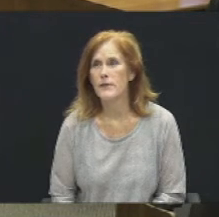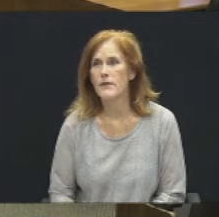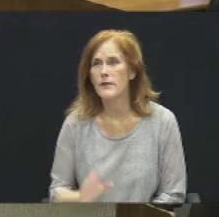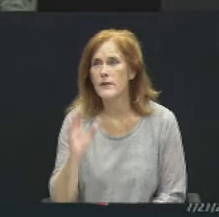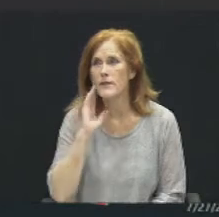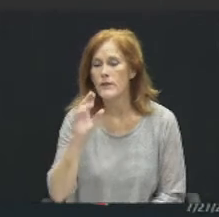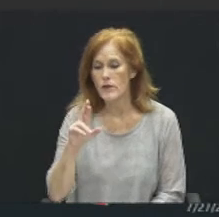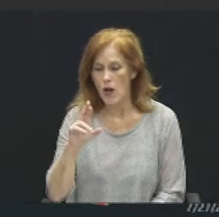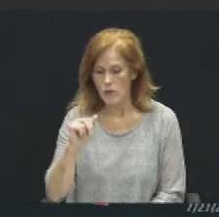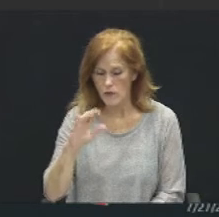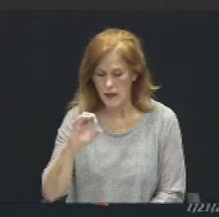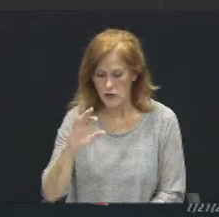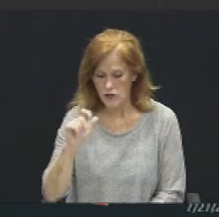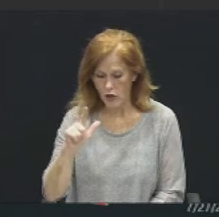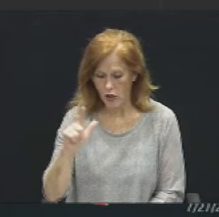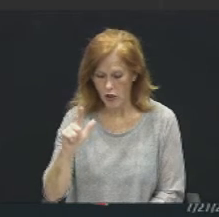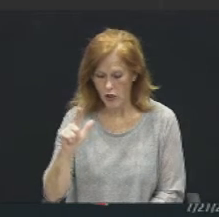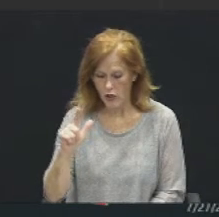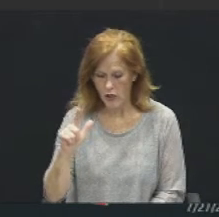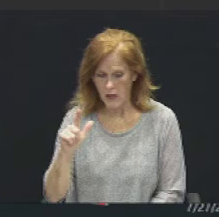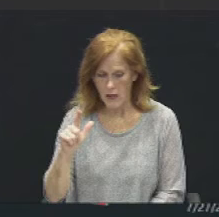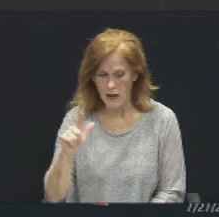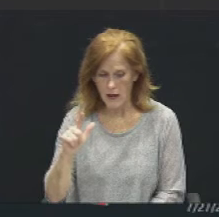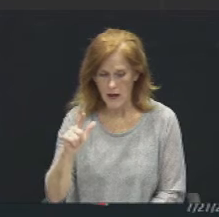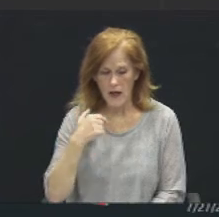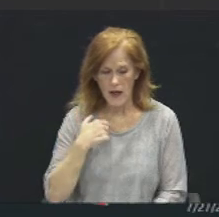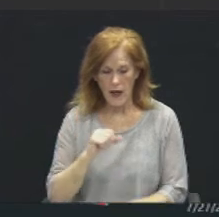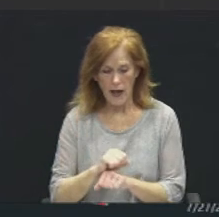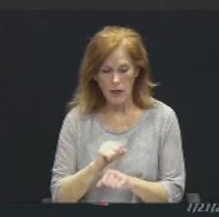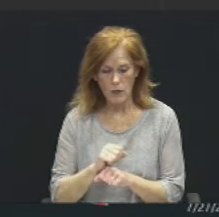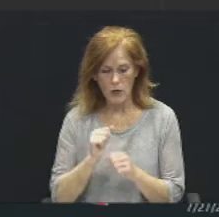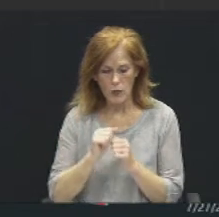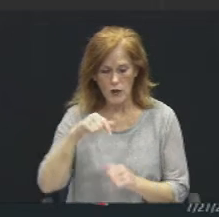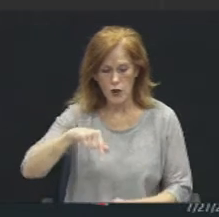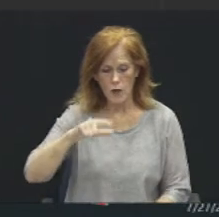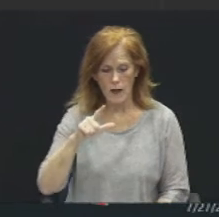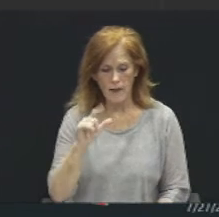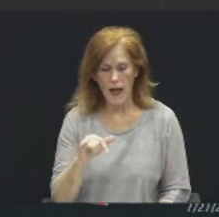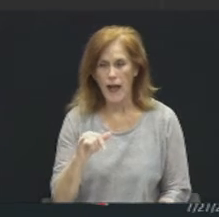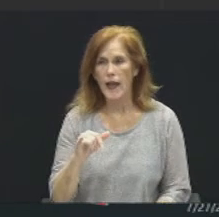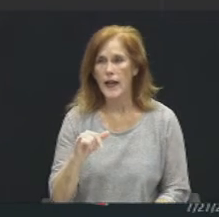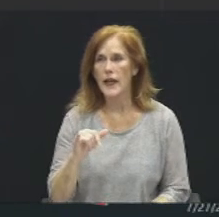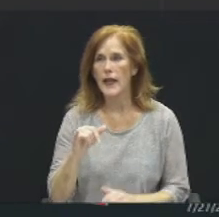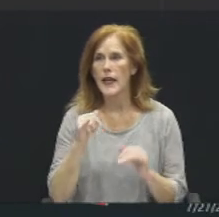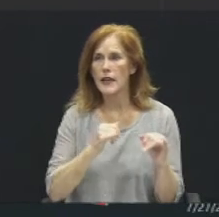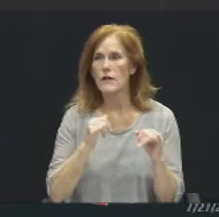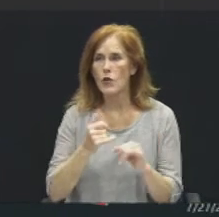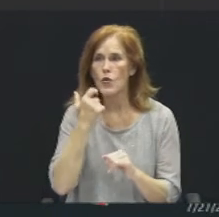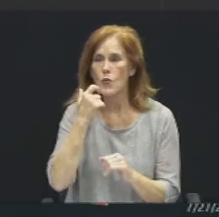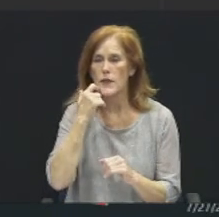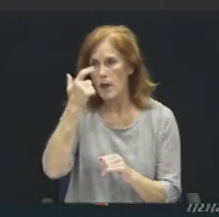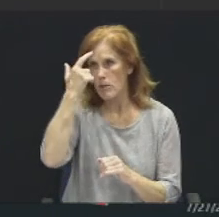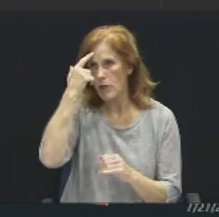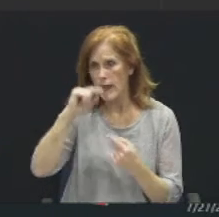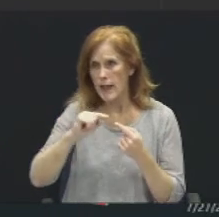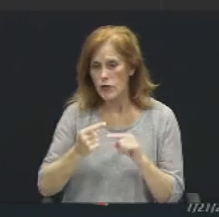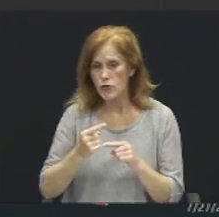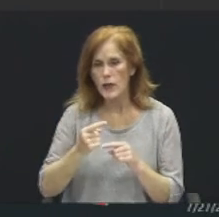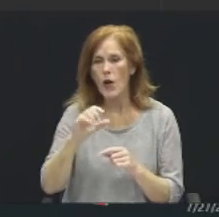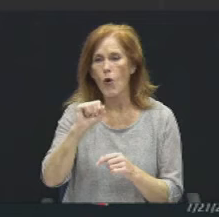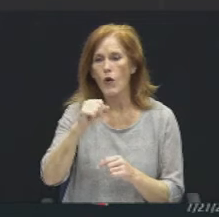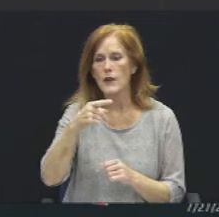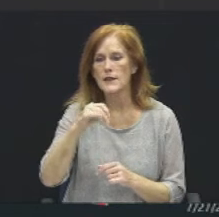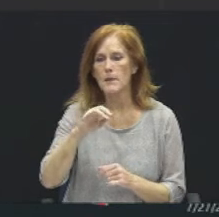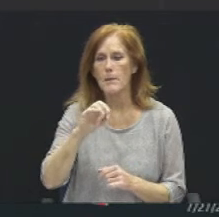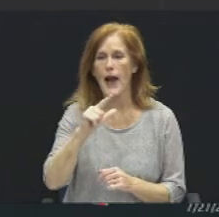Okay, I'm Rachel. I work with QLI with individuals with recent brain injuries and spinal cord injuries.